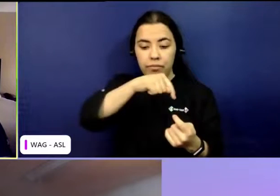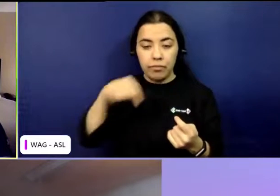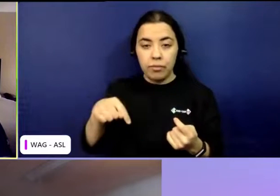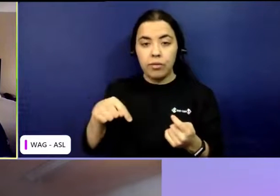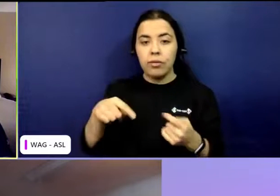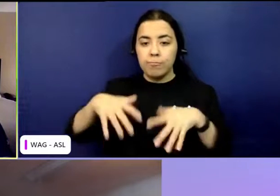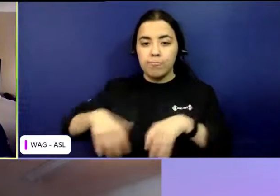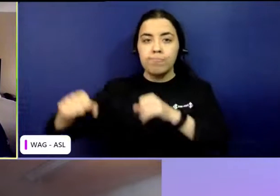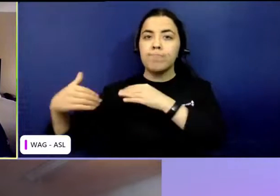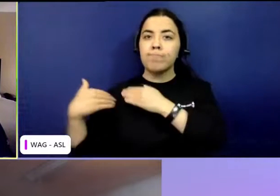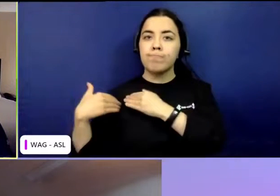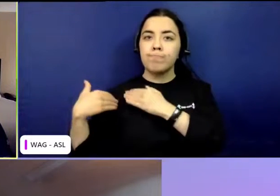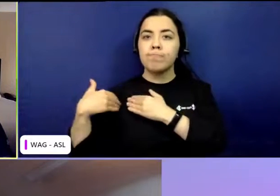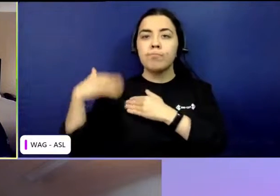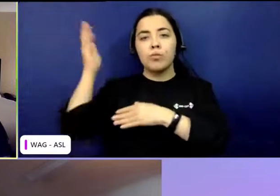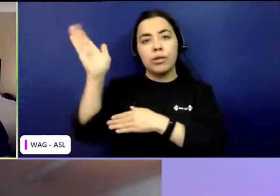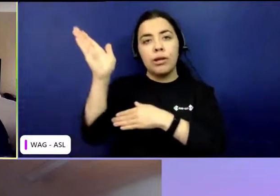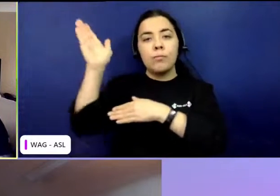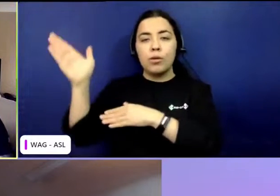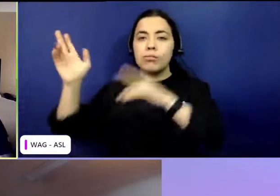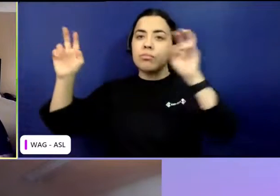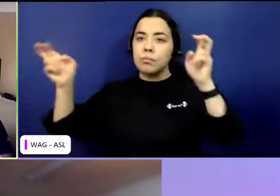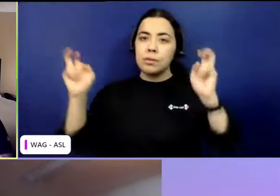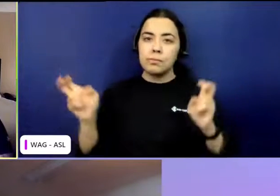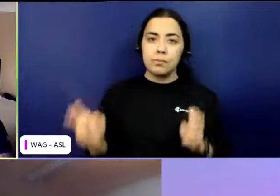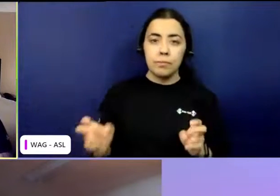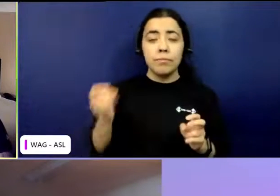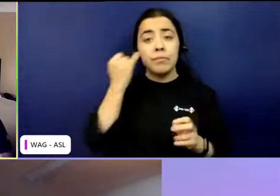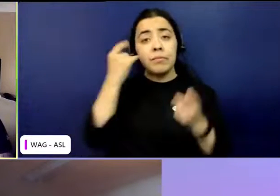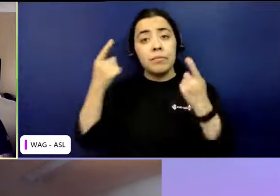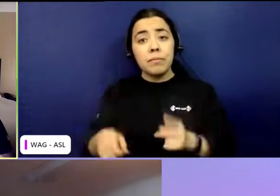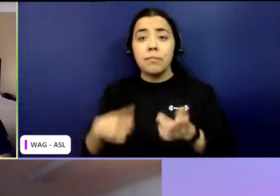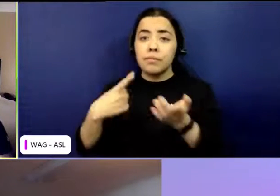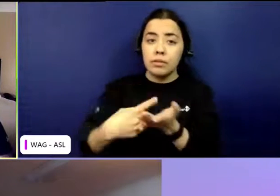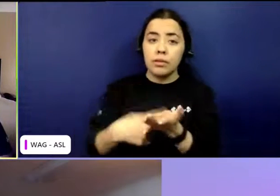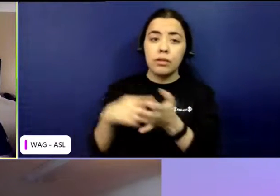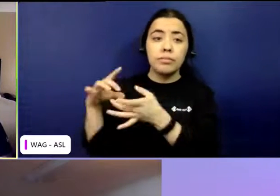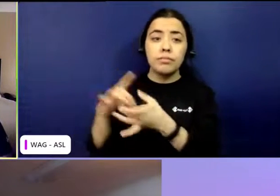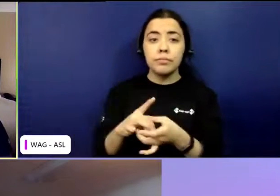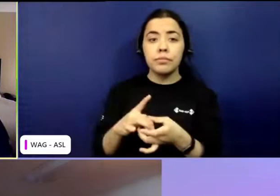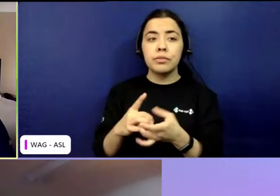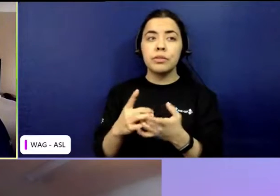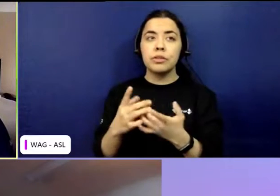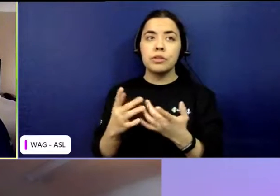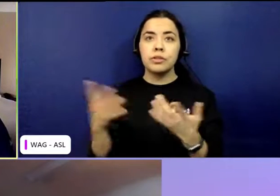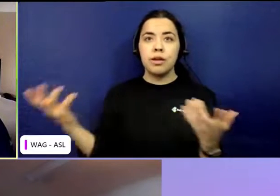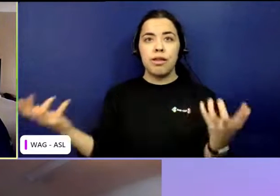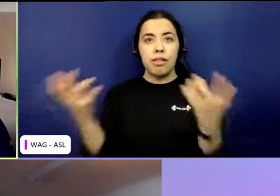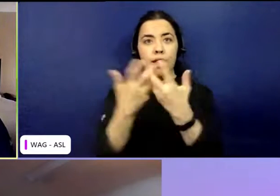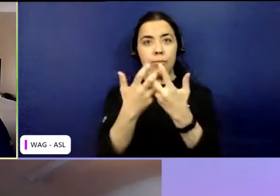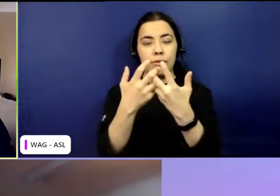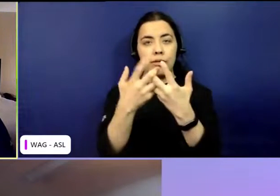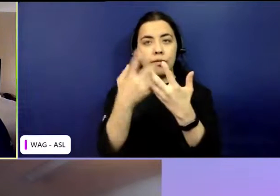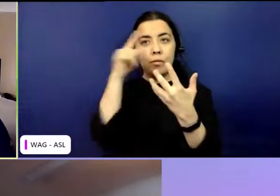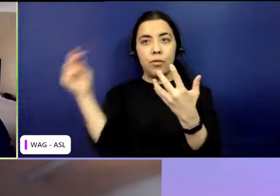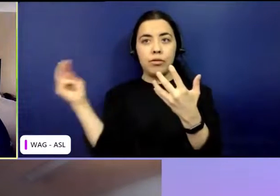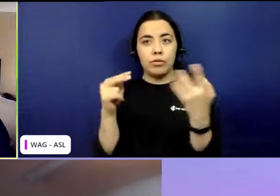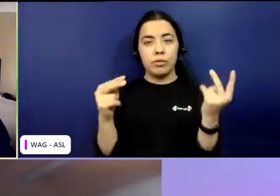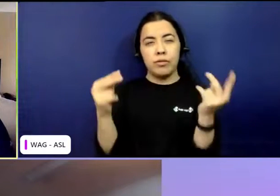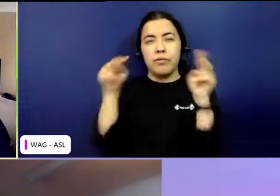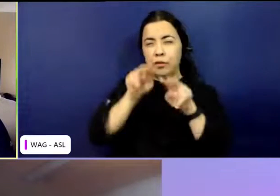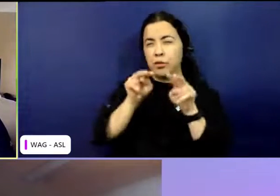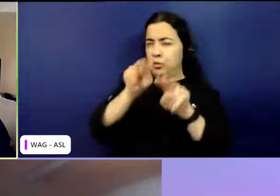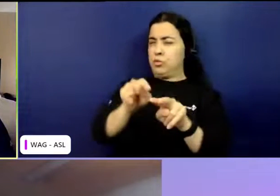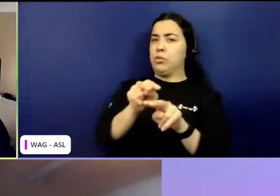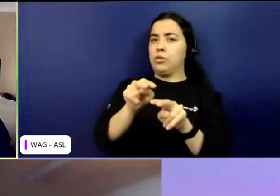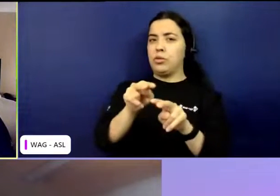a topic. And if there's discussion around alignment on interpretation, that